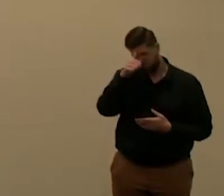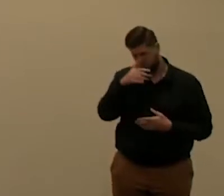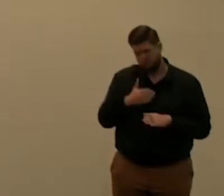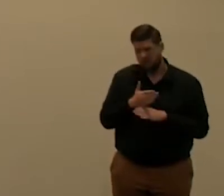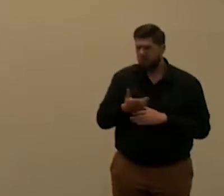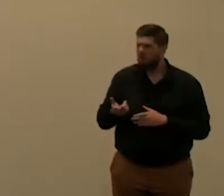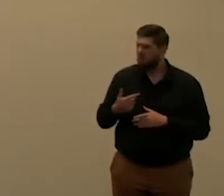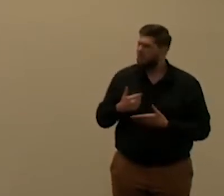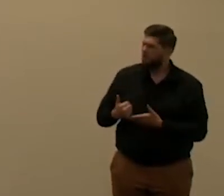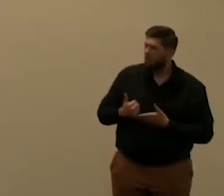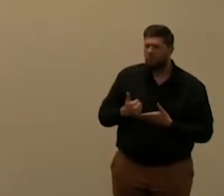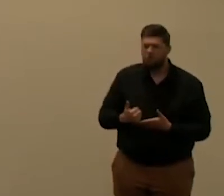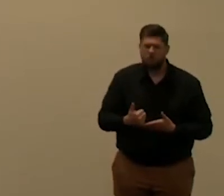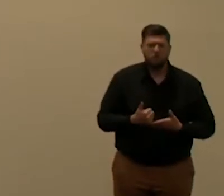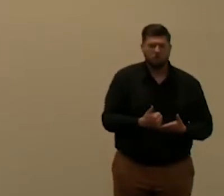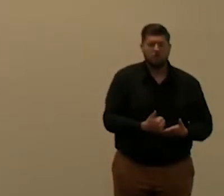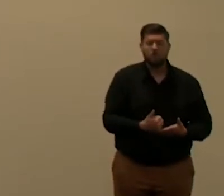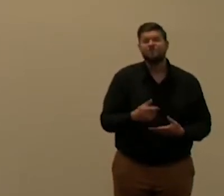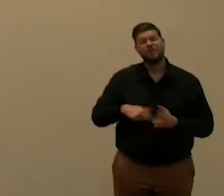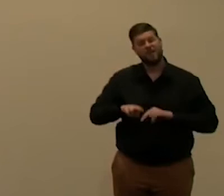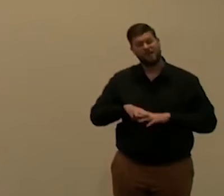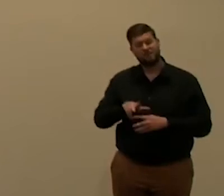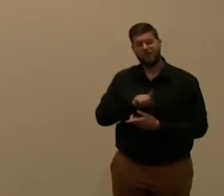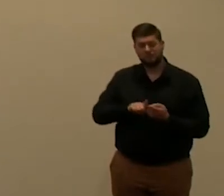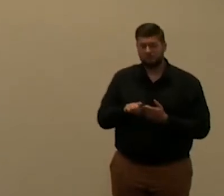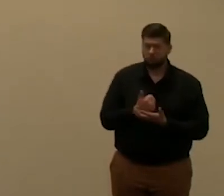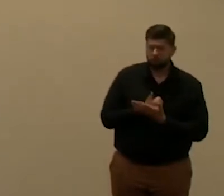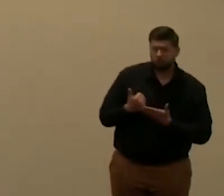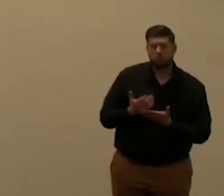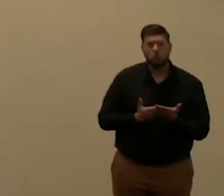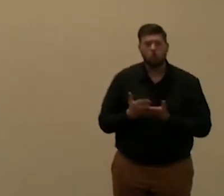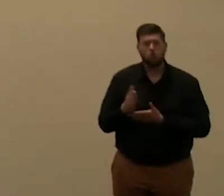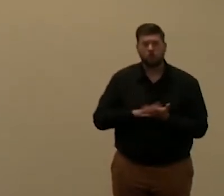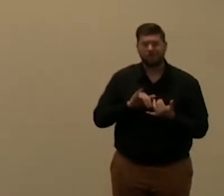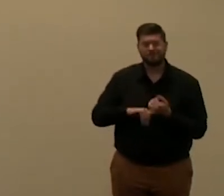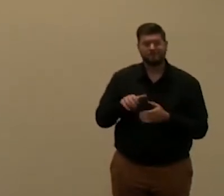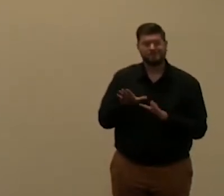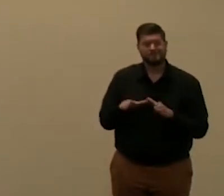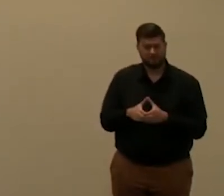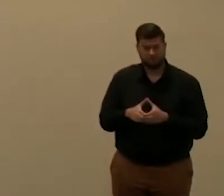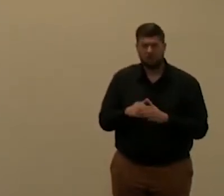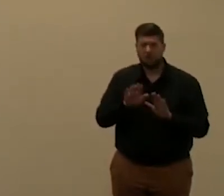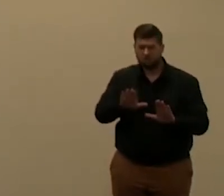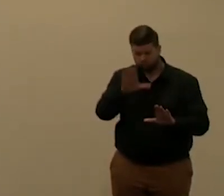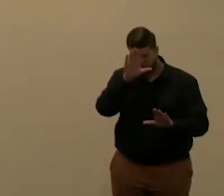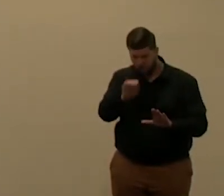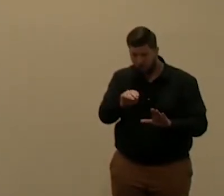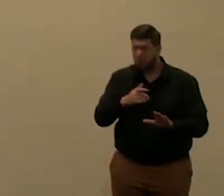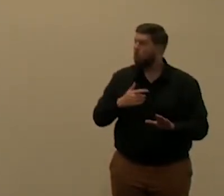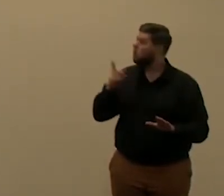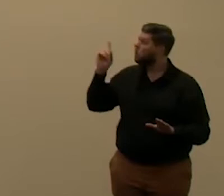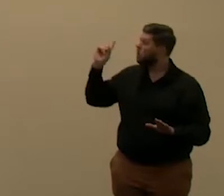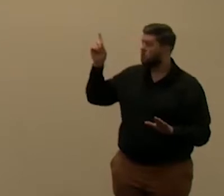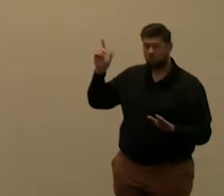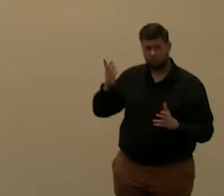are going to do recurring meetings in Teams, be very aware of this thing.